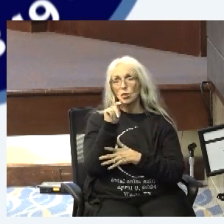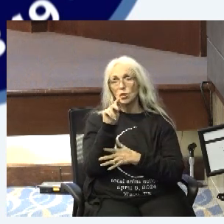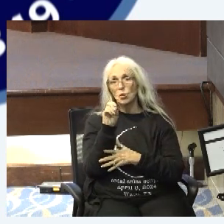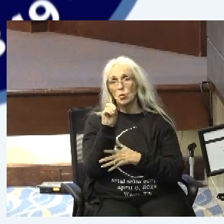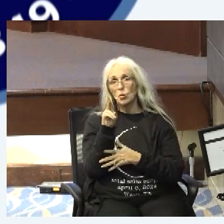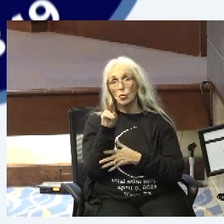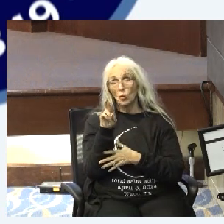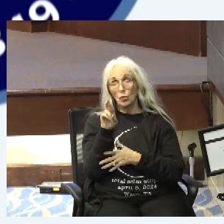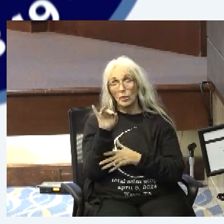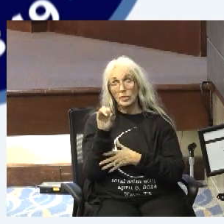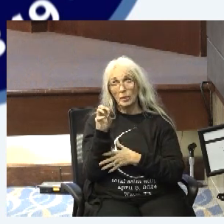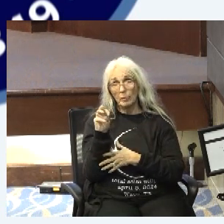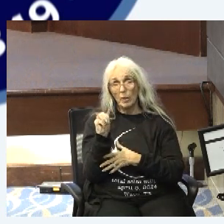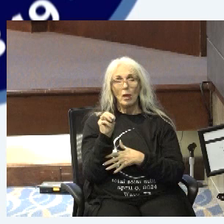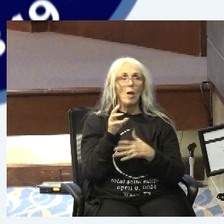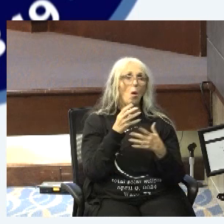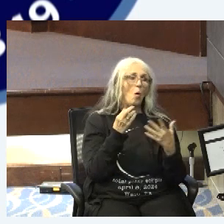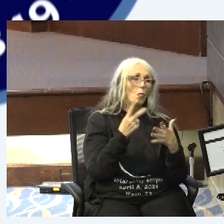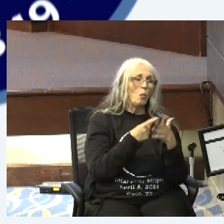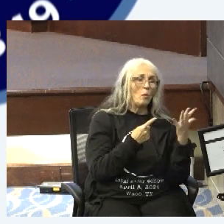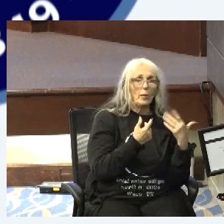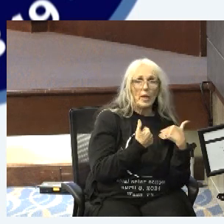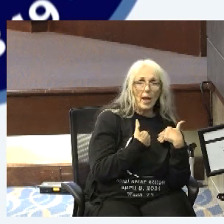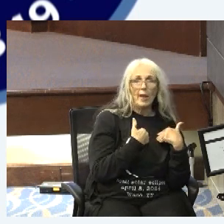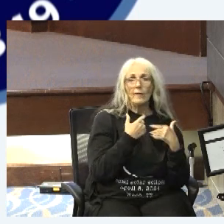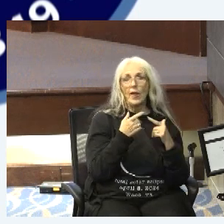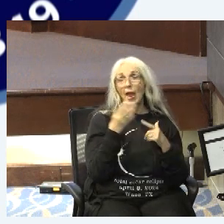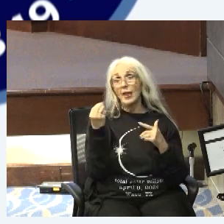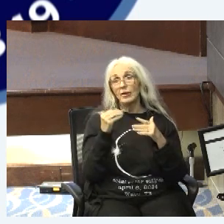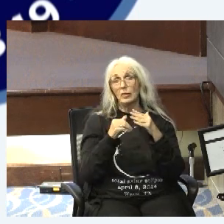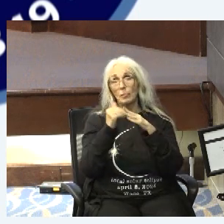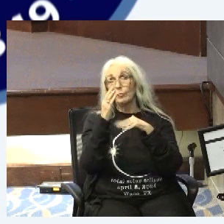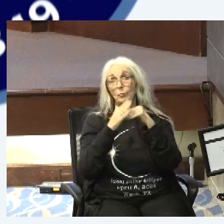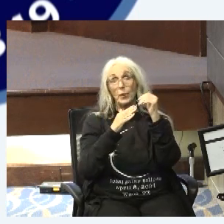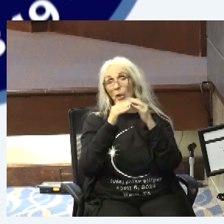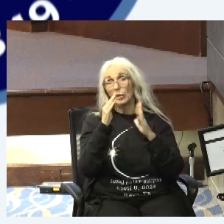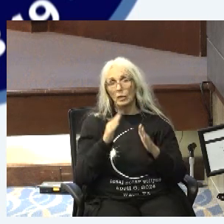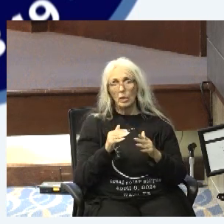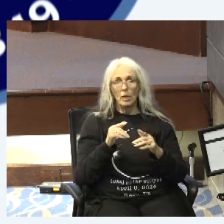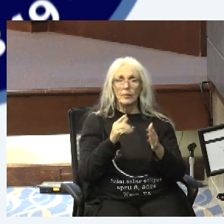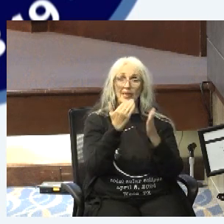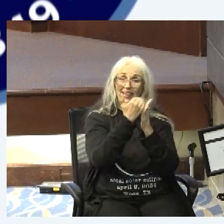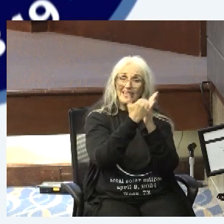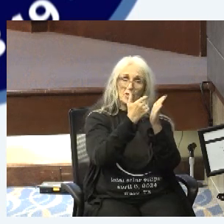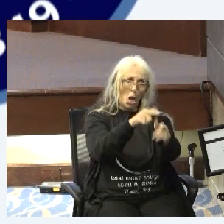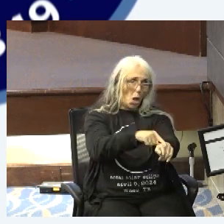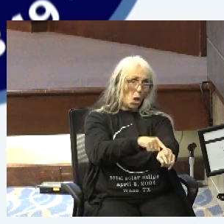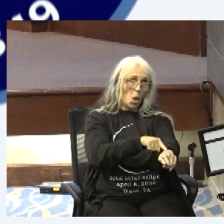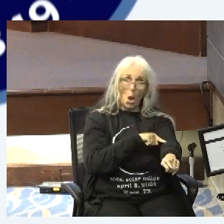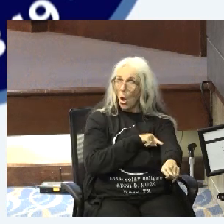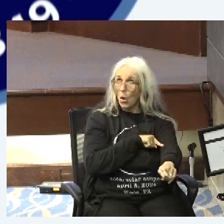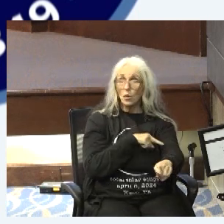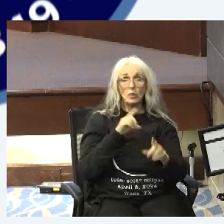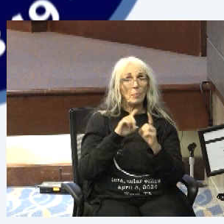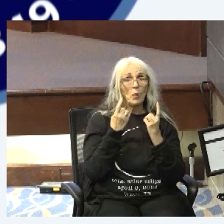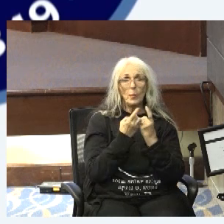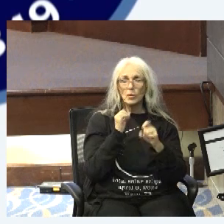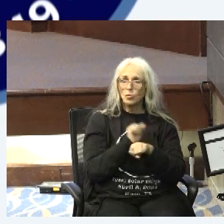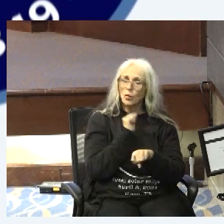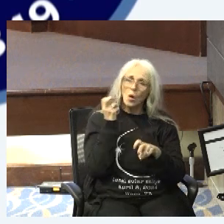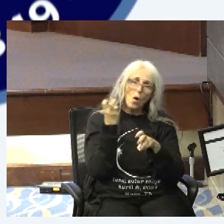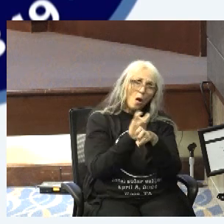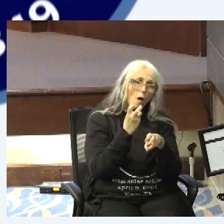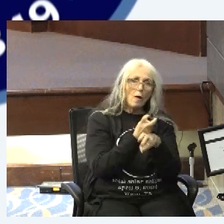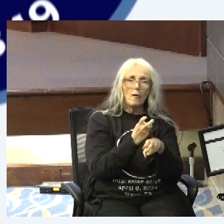the resources as well, fleet facilities. The list is long on the departments that have worked on this. And I just